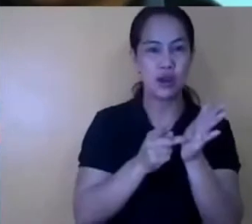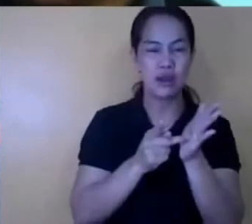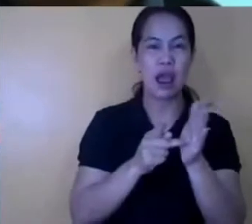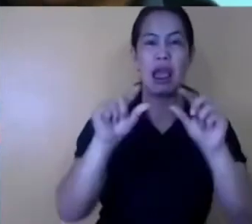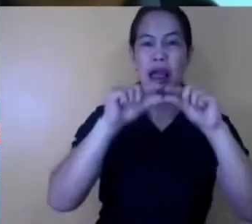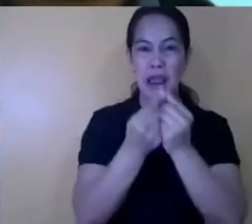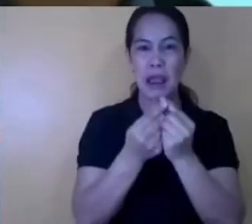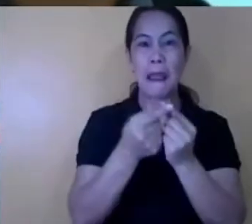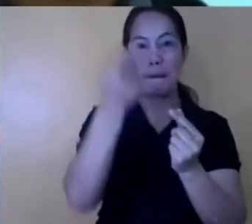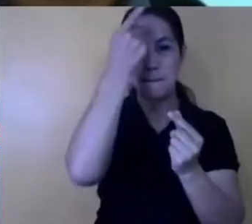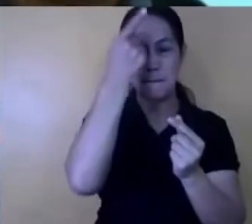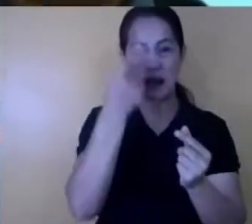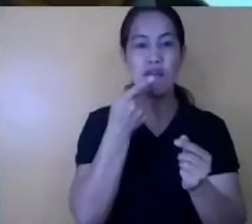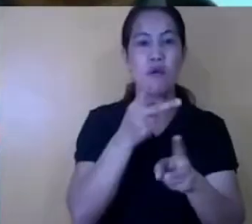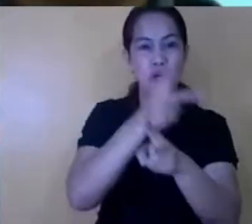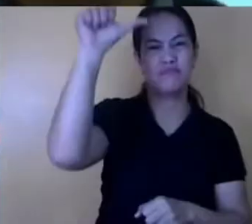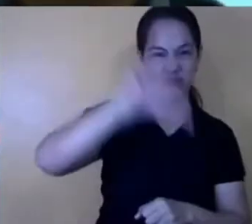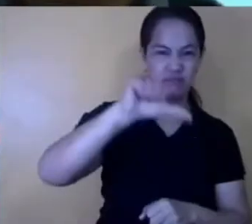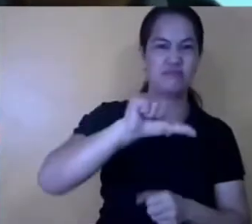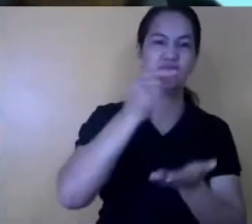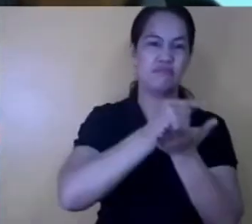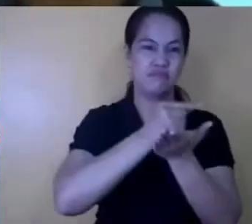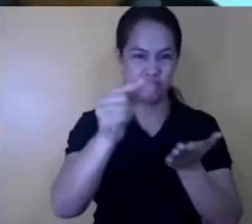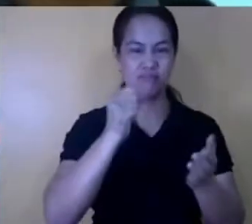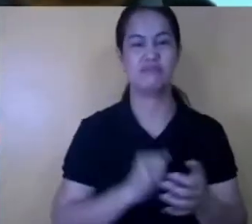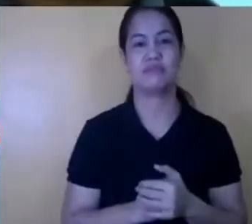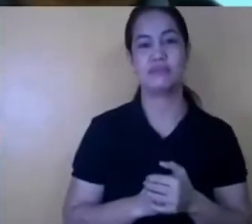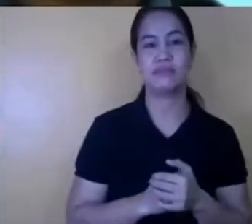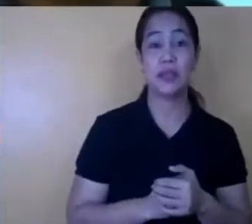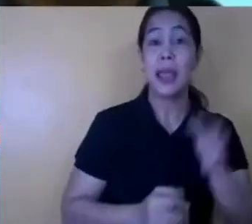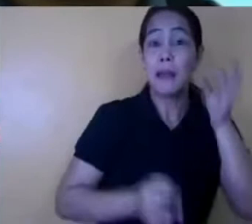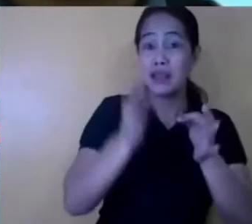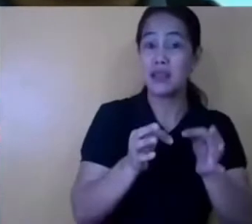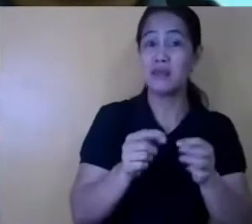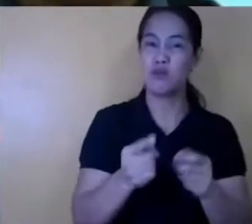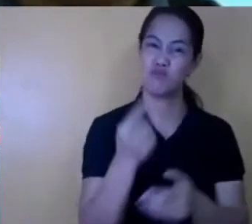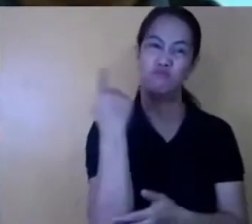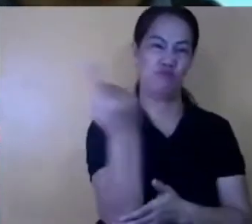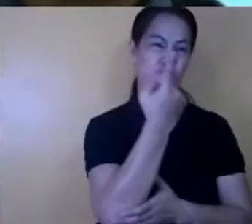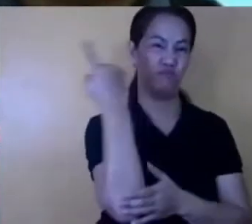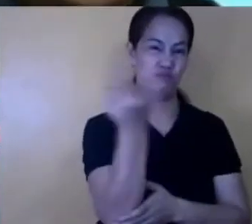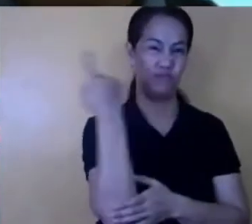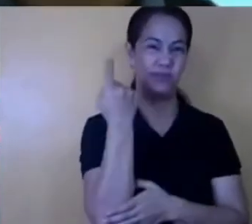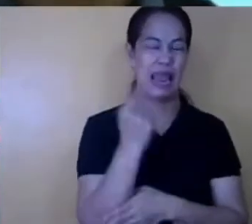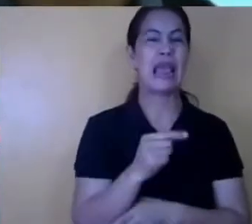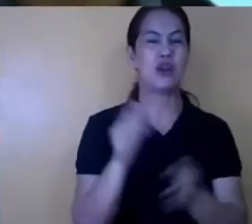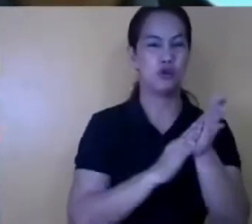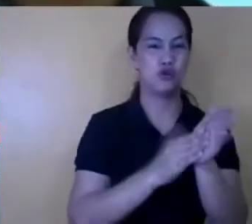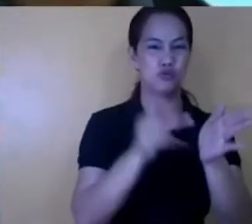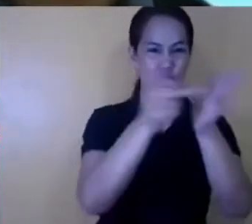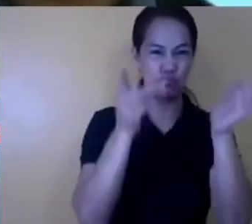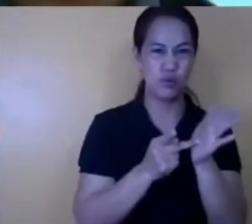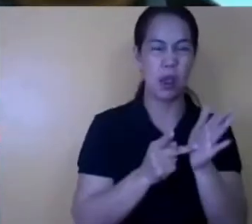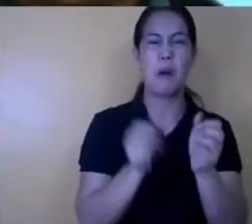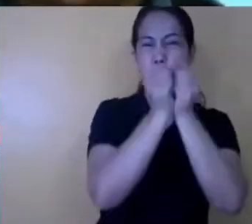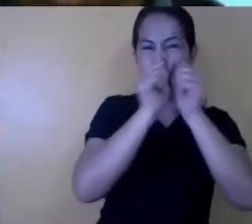guardian, you get a satisfactory rating. But if you only implemented school policies and procedures without